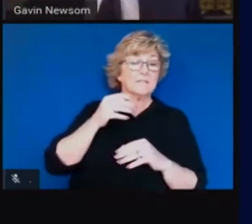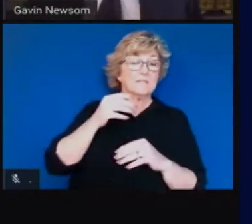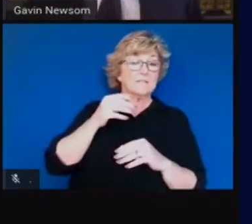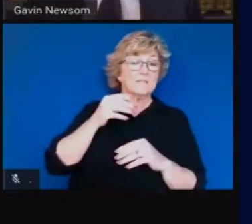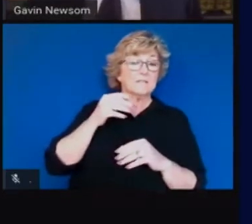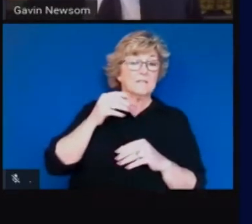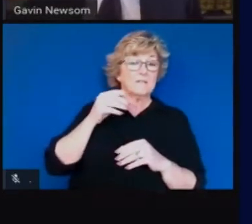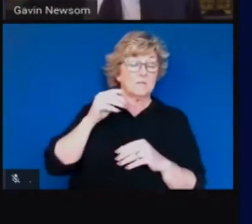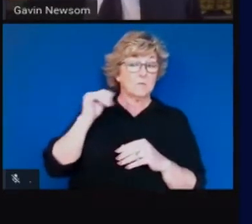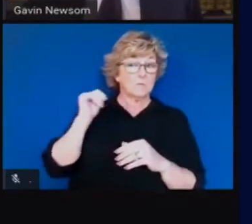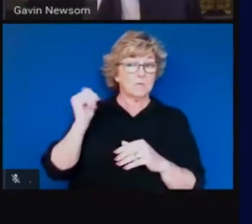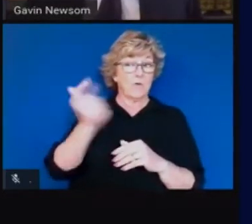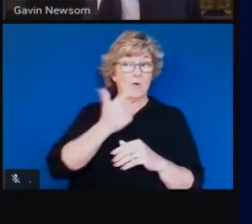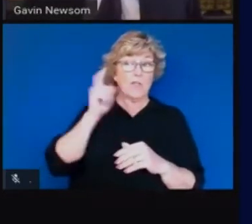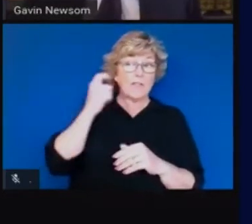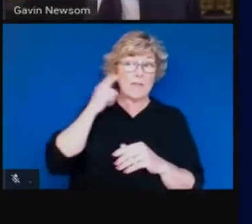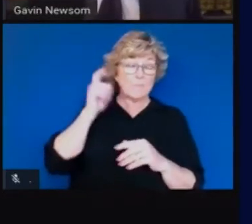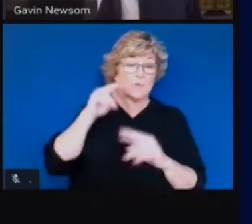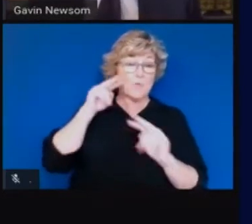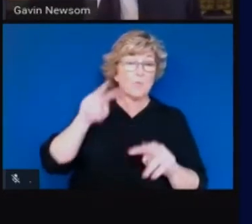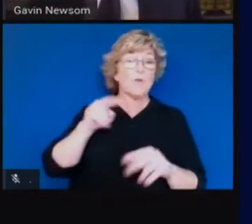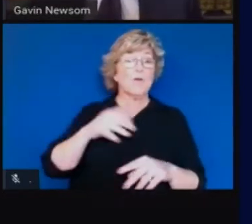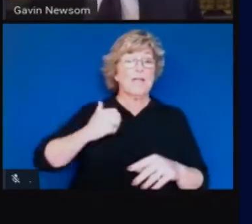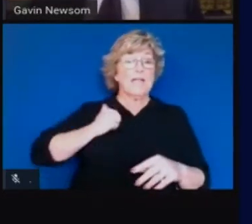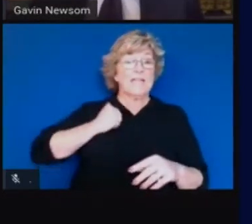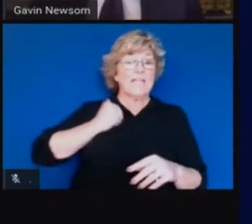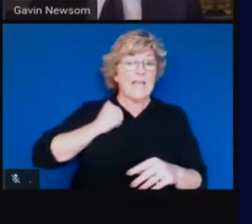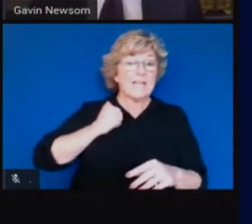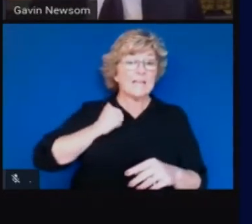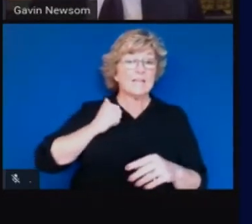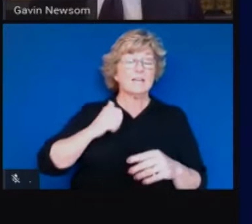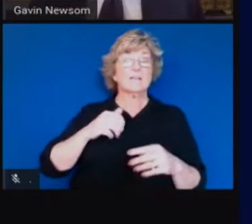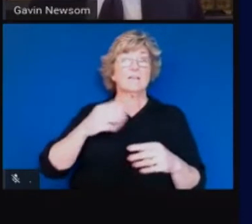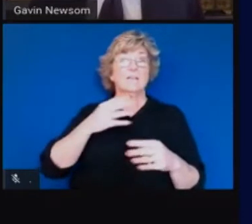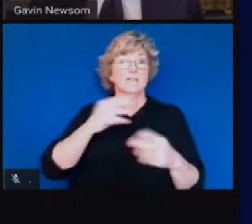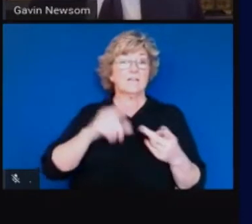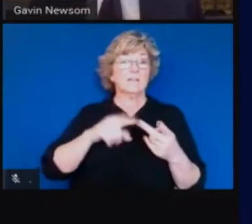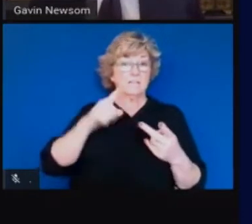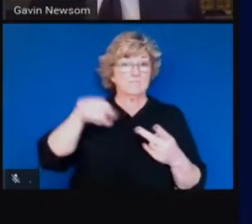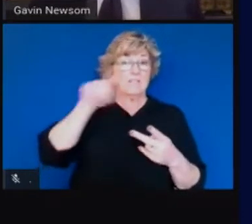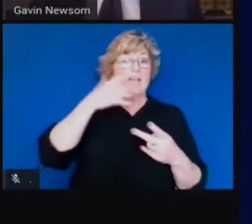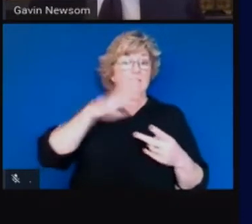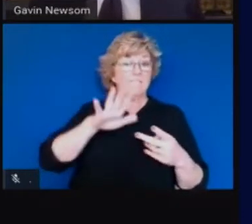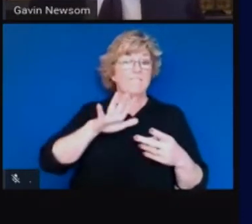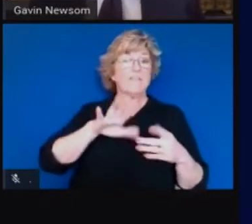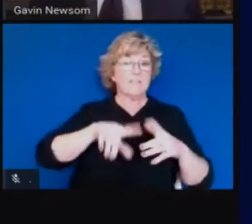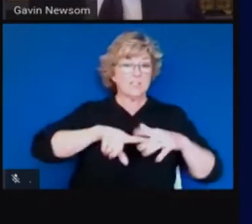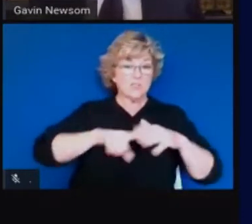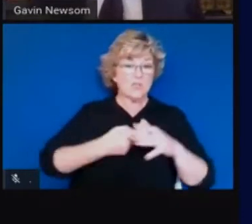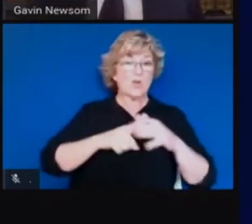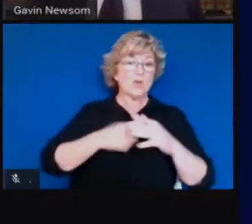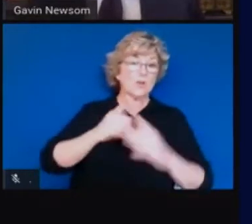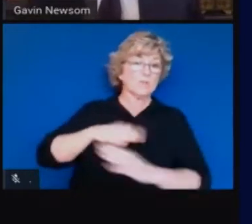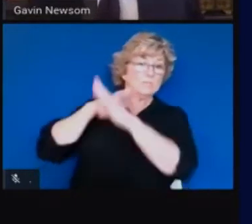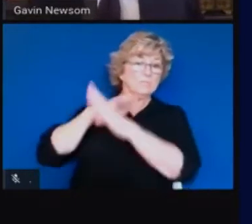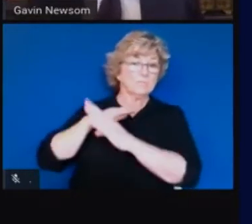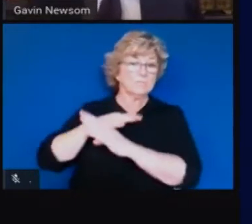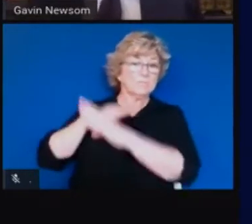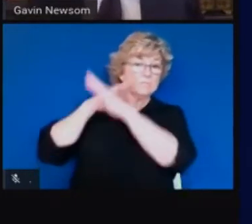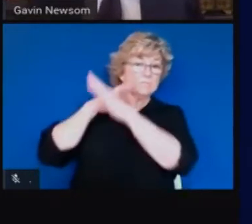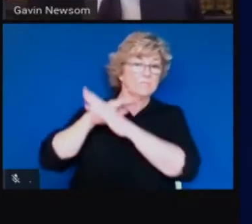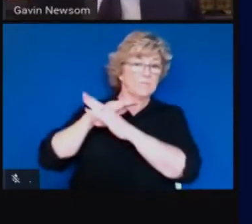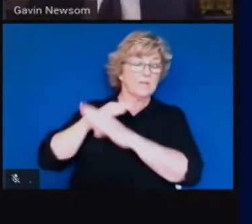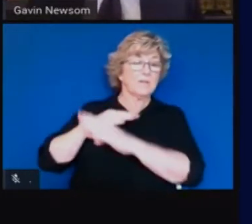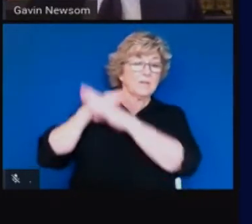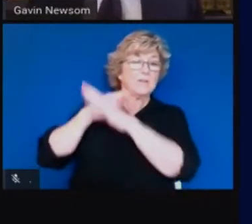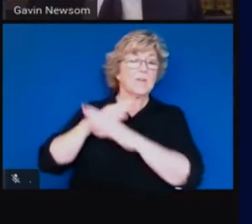should. We've seen Canada, we've seen so many other jurisdictions around the world that have. In the absence of that, we'll be pursuing